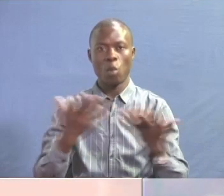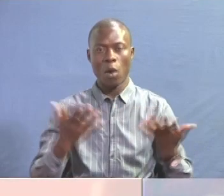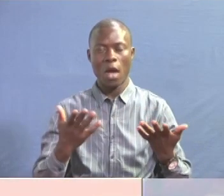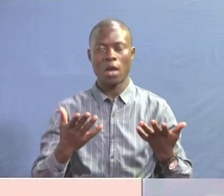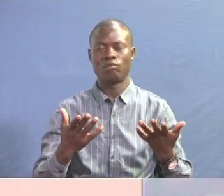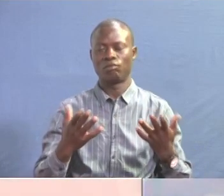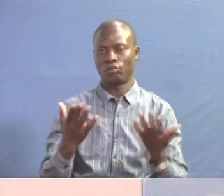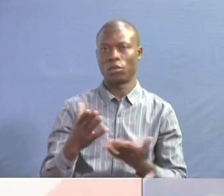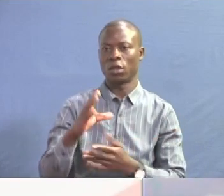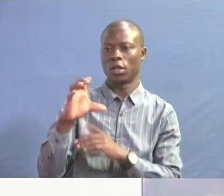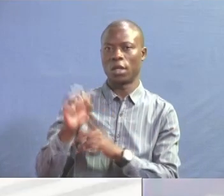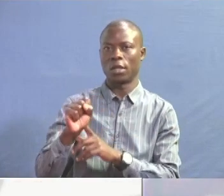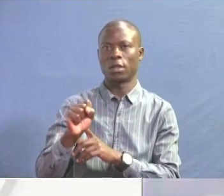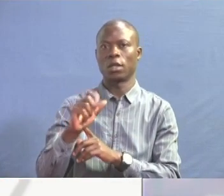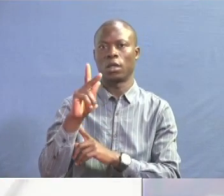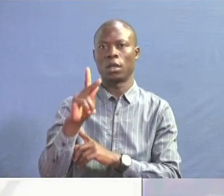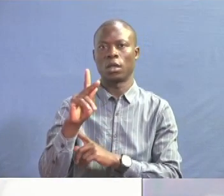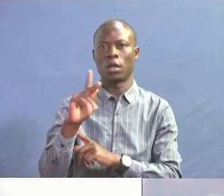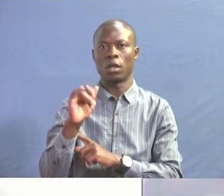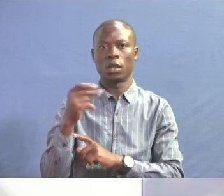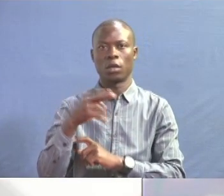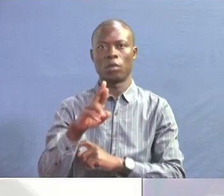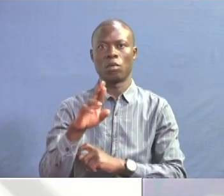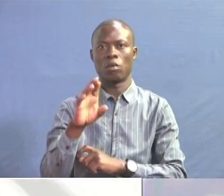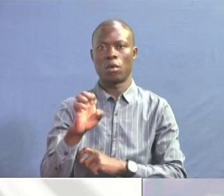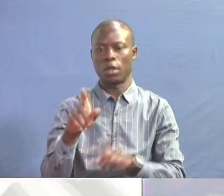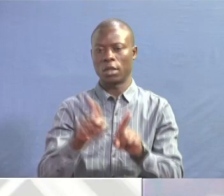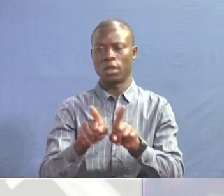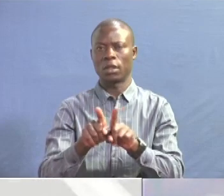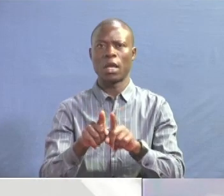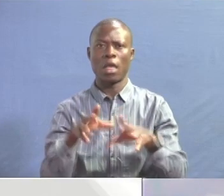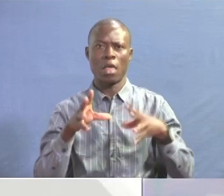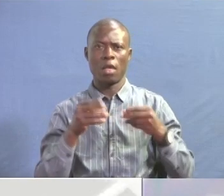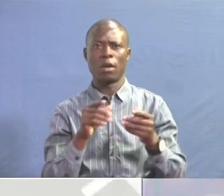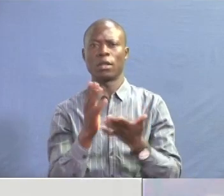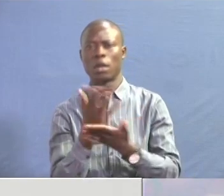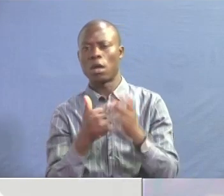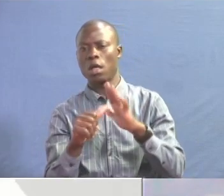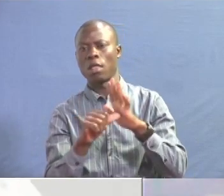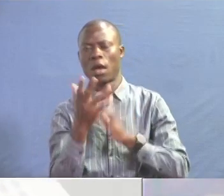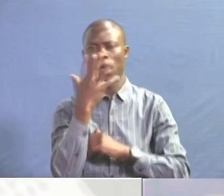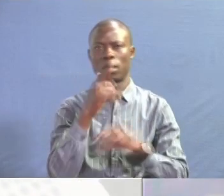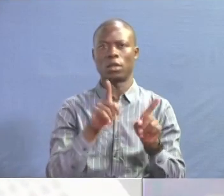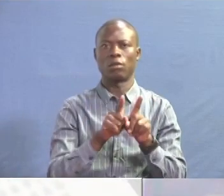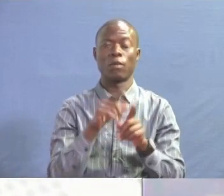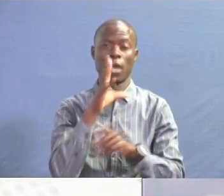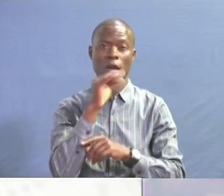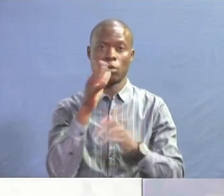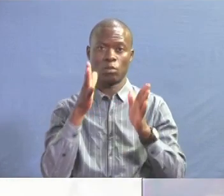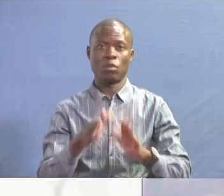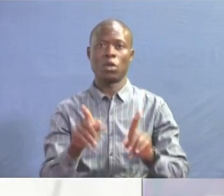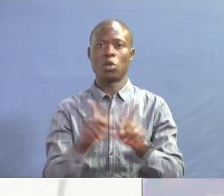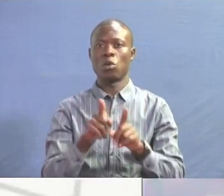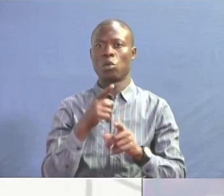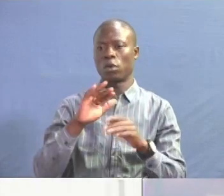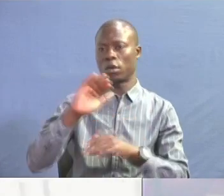Interior Cabinet Secretary Kindiki has received yet another endorsement as the spokesperson for the